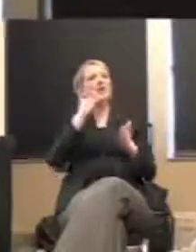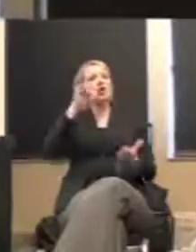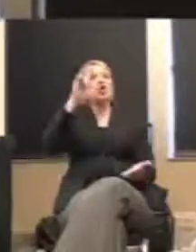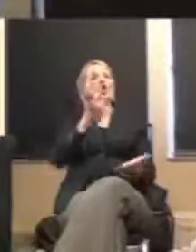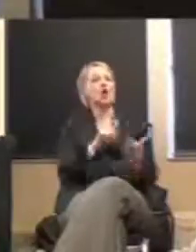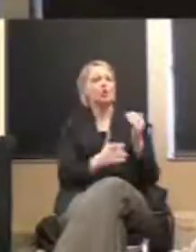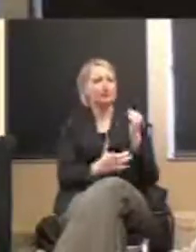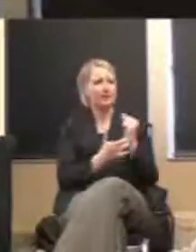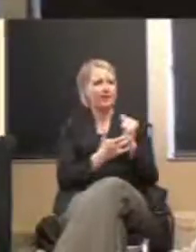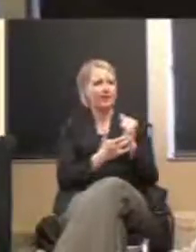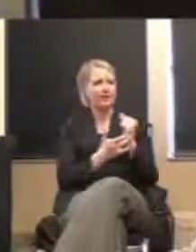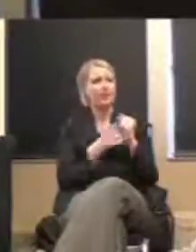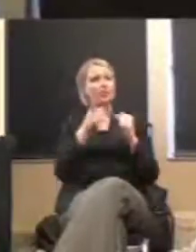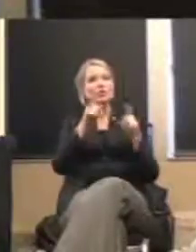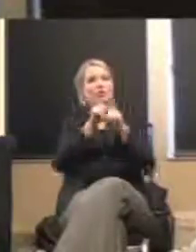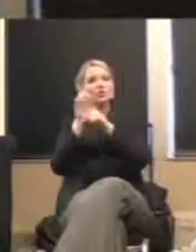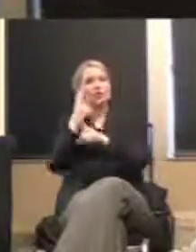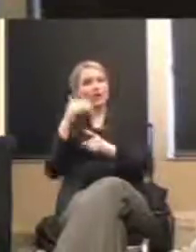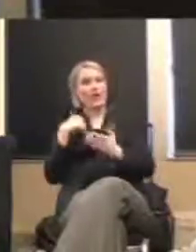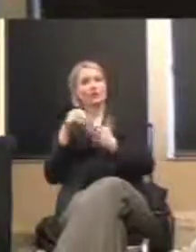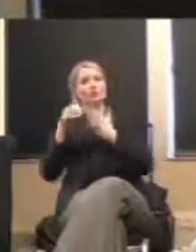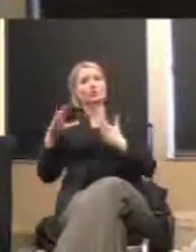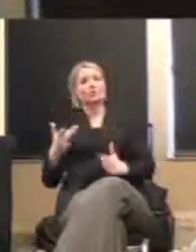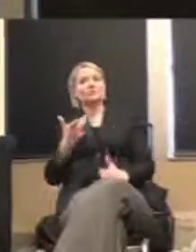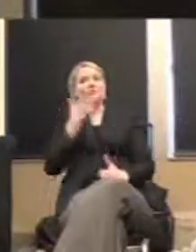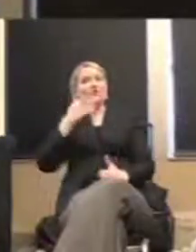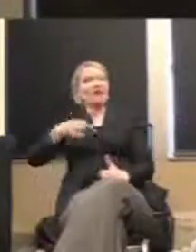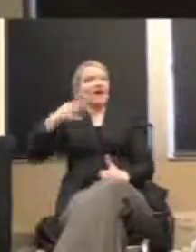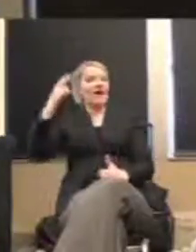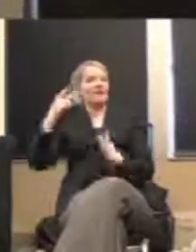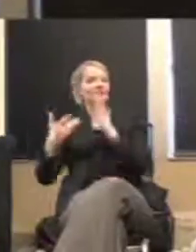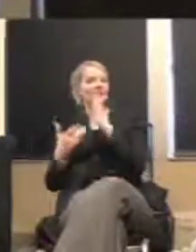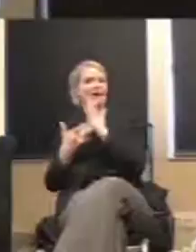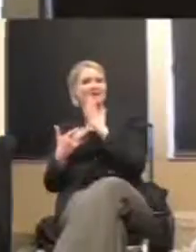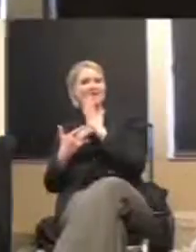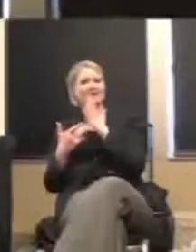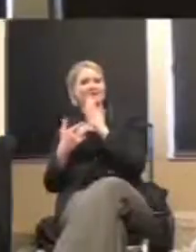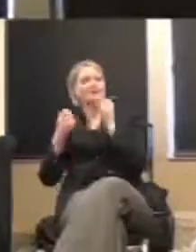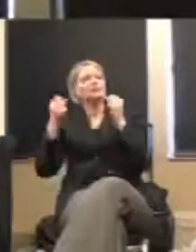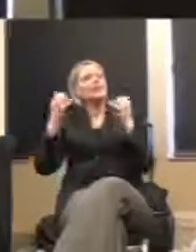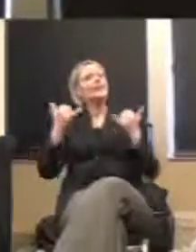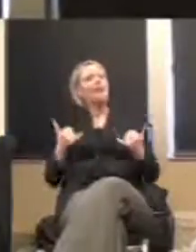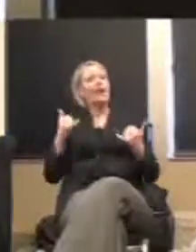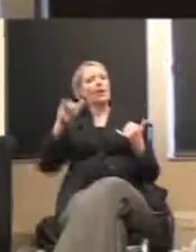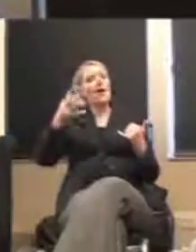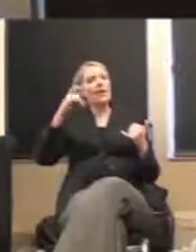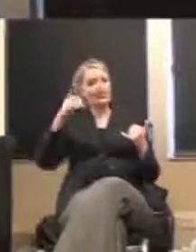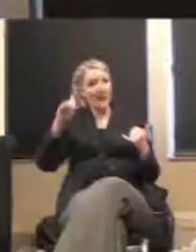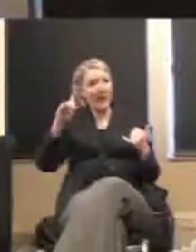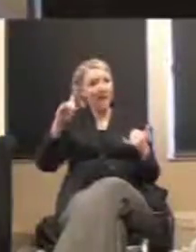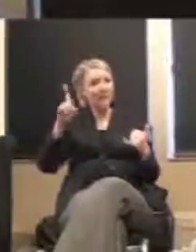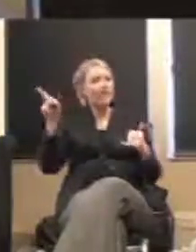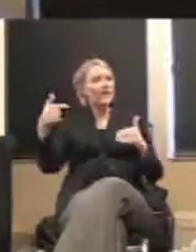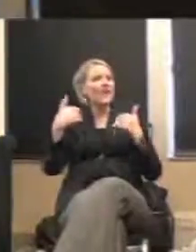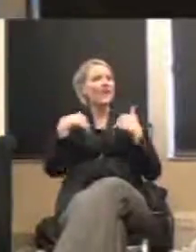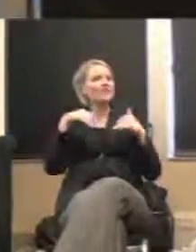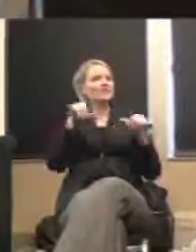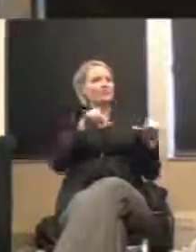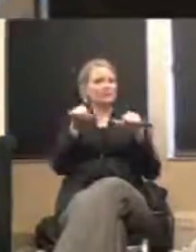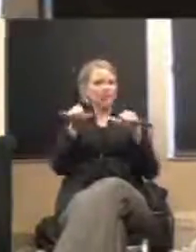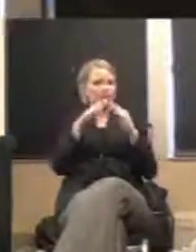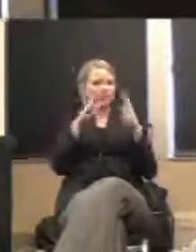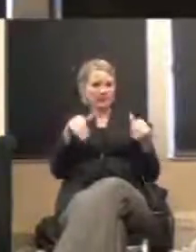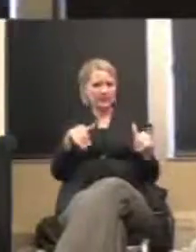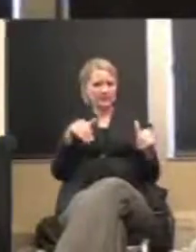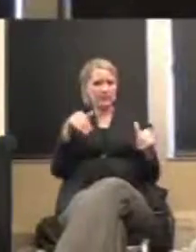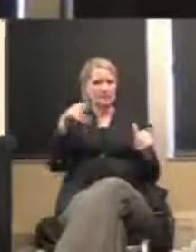You're also going to have a preference for students who are higher tech. And so there are now iPads that have very similar systems to